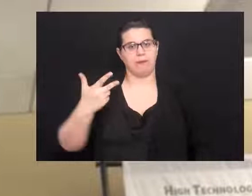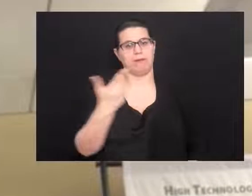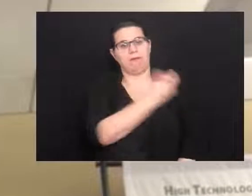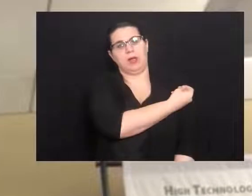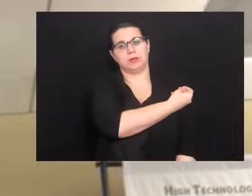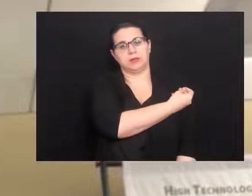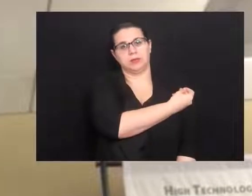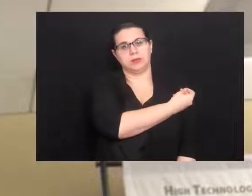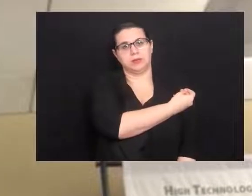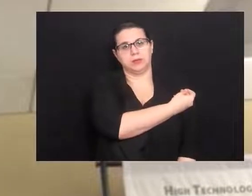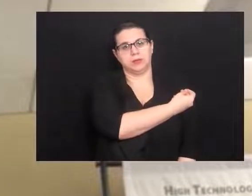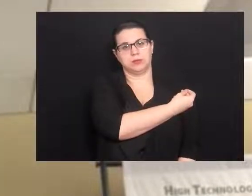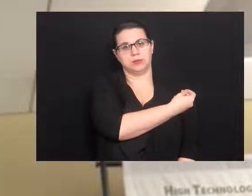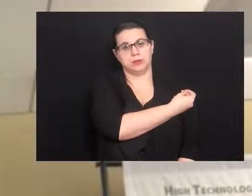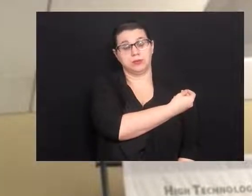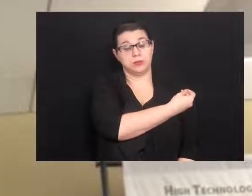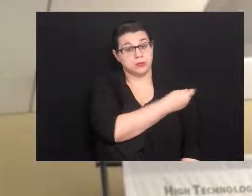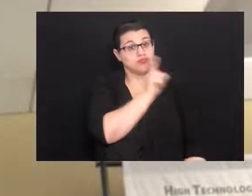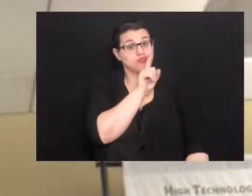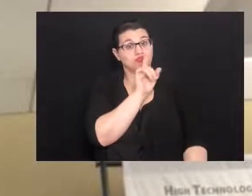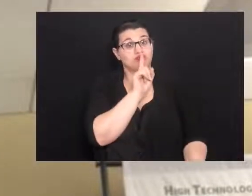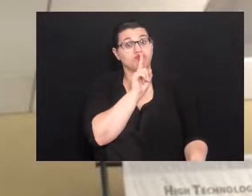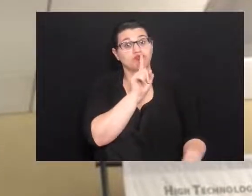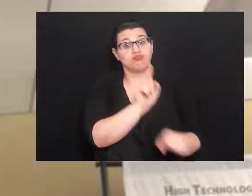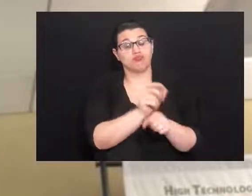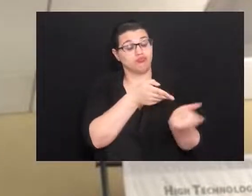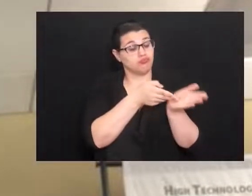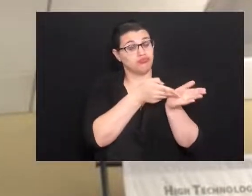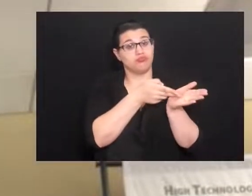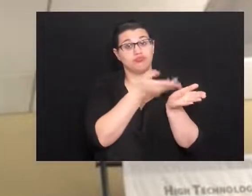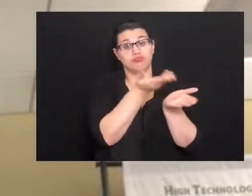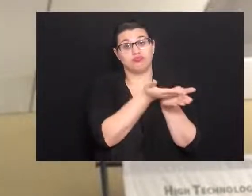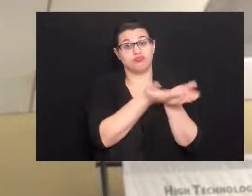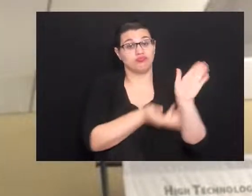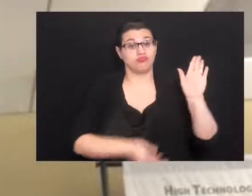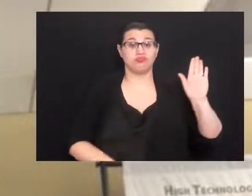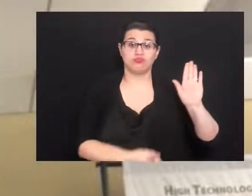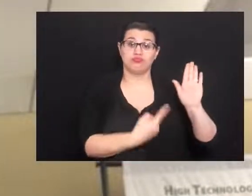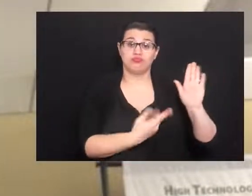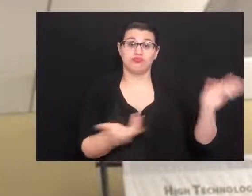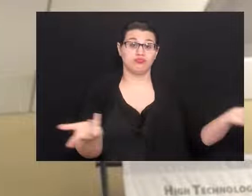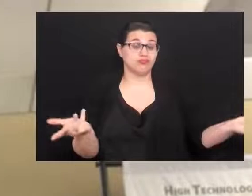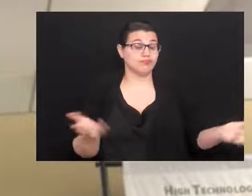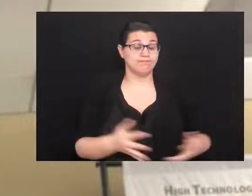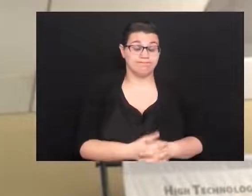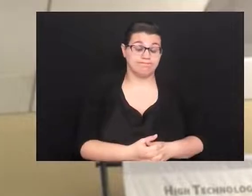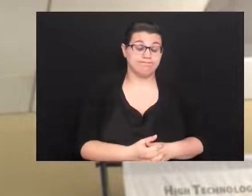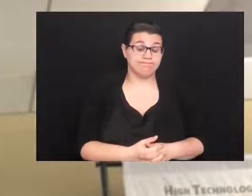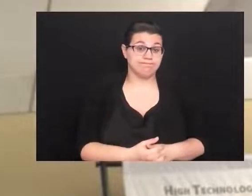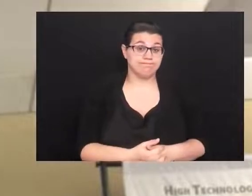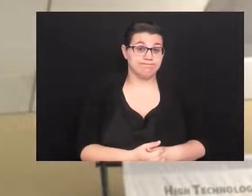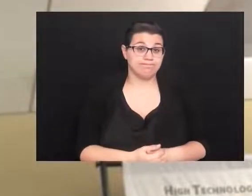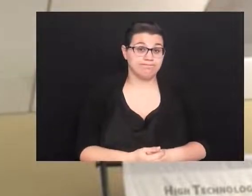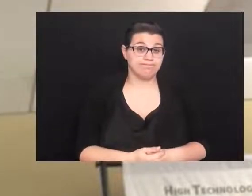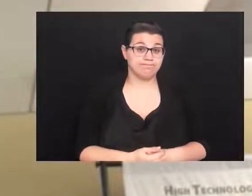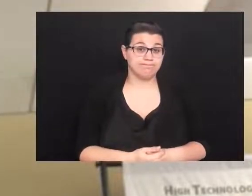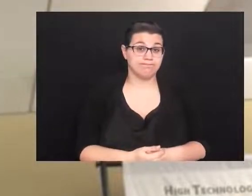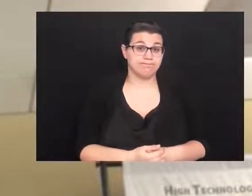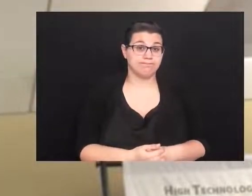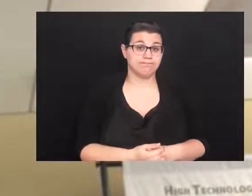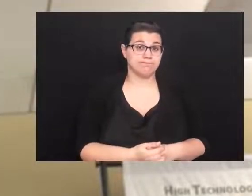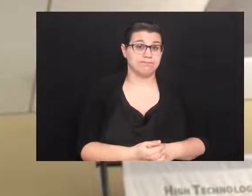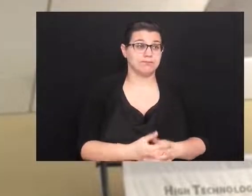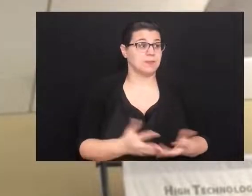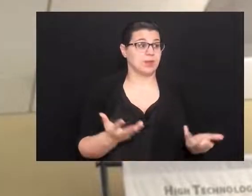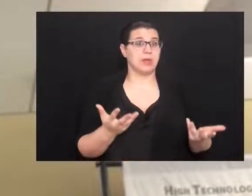Virginians. That is the fact. That is the number that's out there. We continue to see